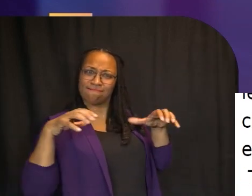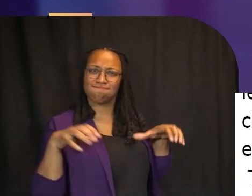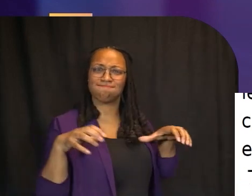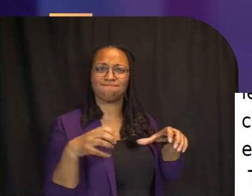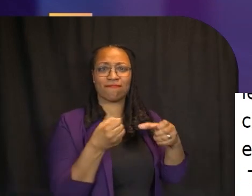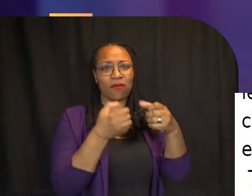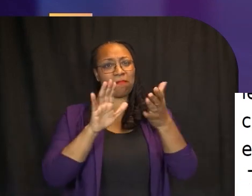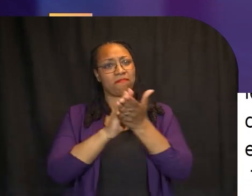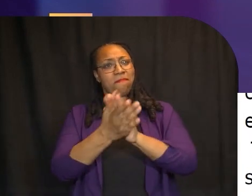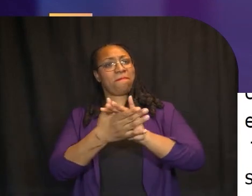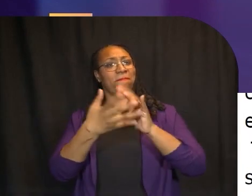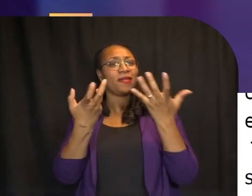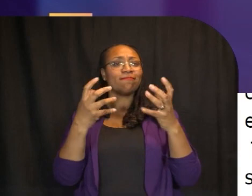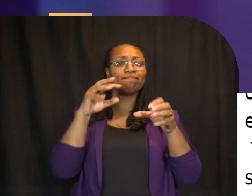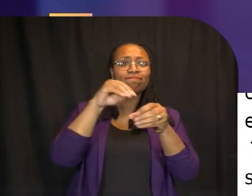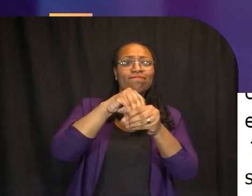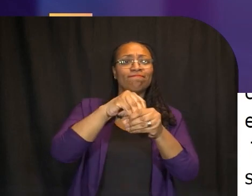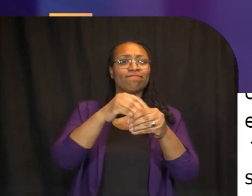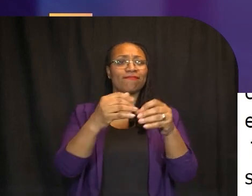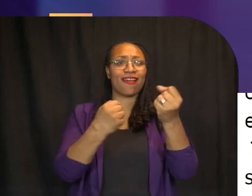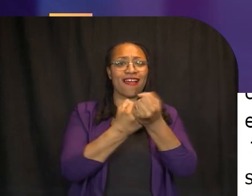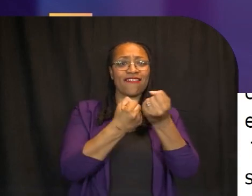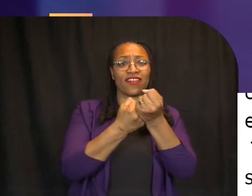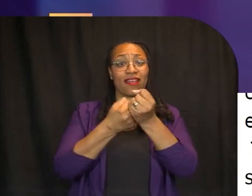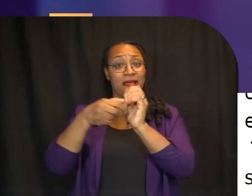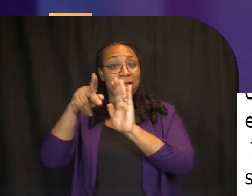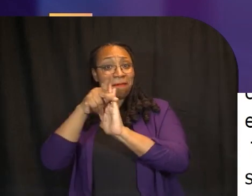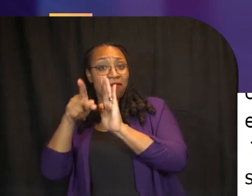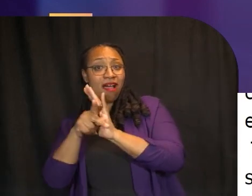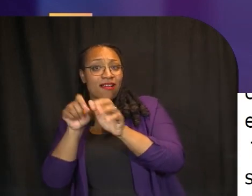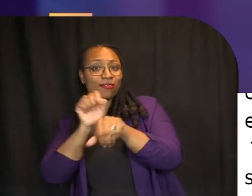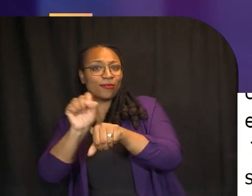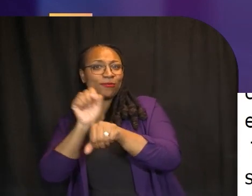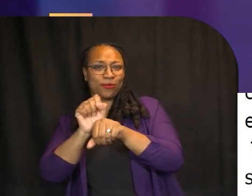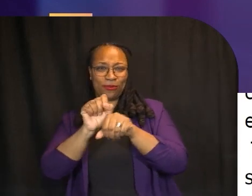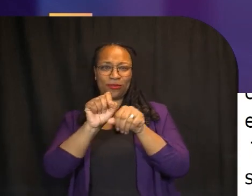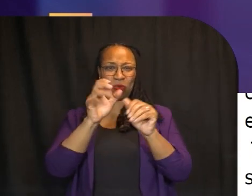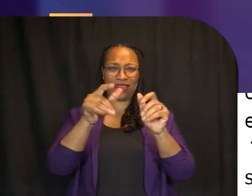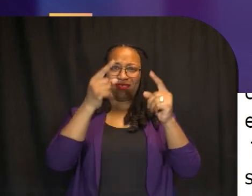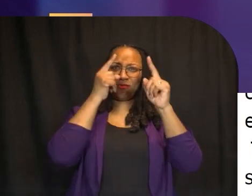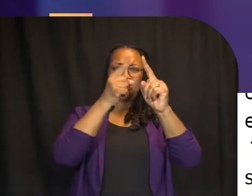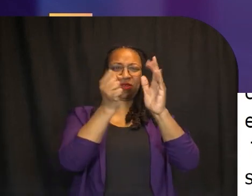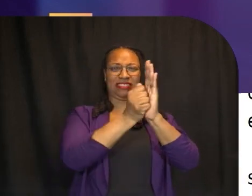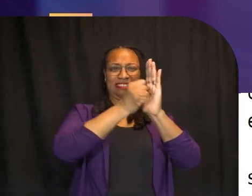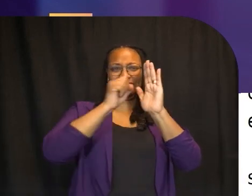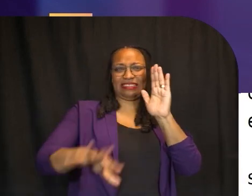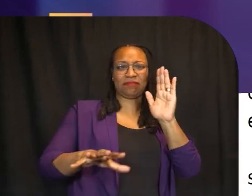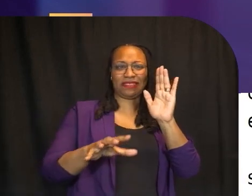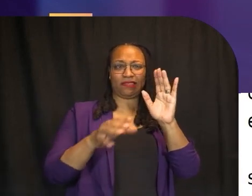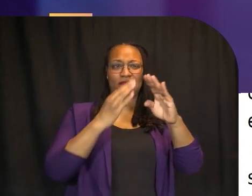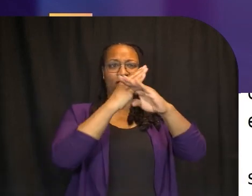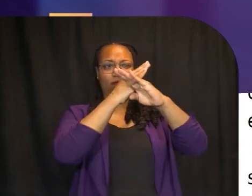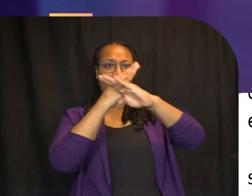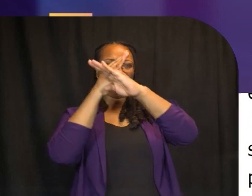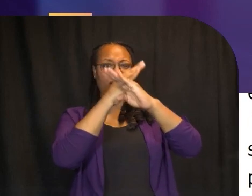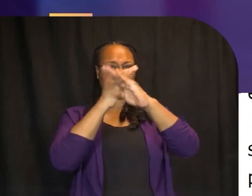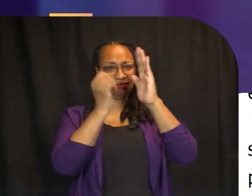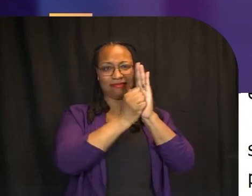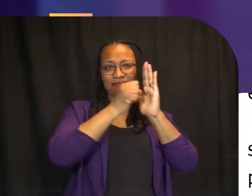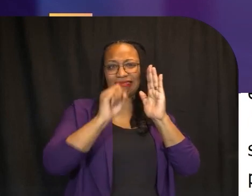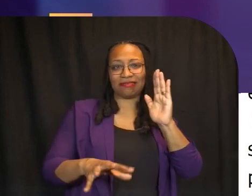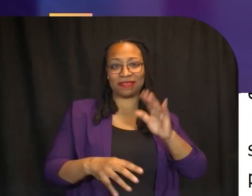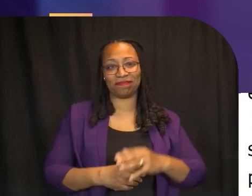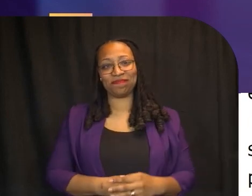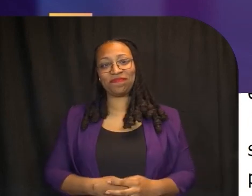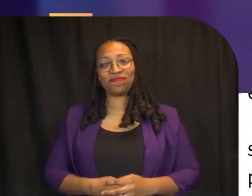and national office knows that every issue is a disability issue. Over the past year, we have supported and partnered with